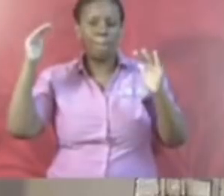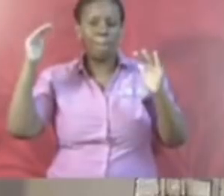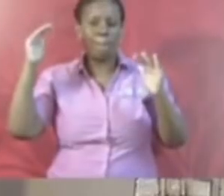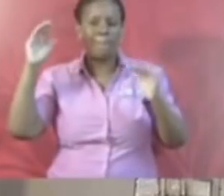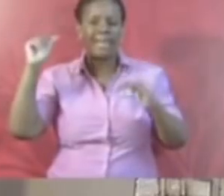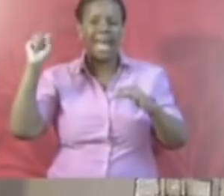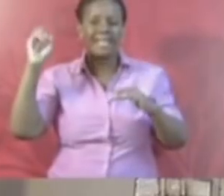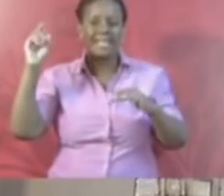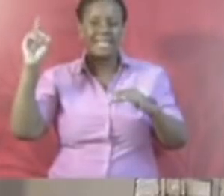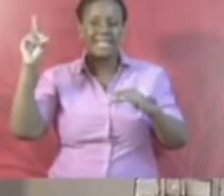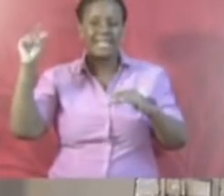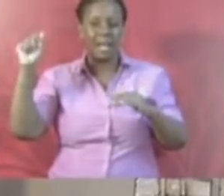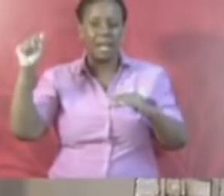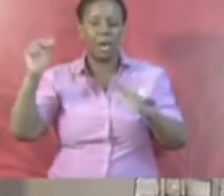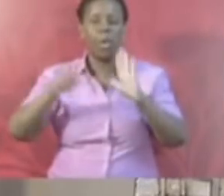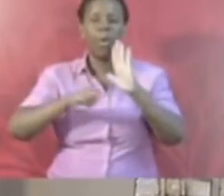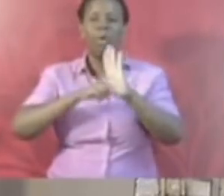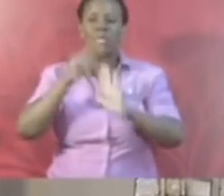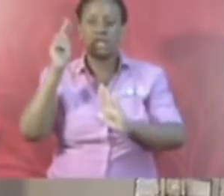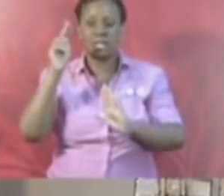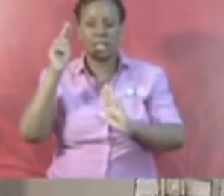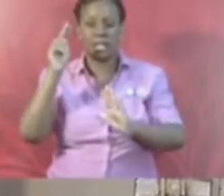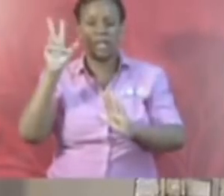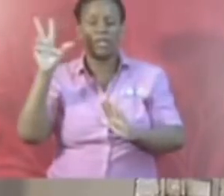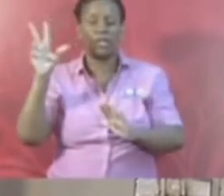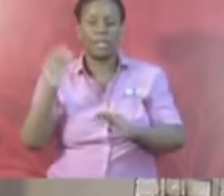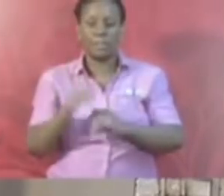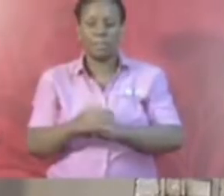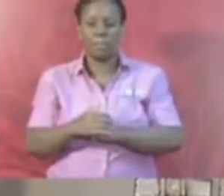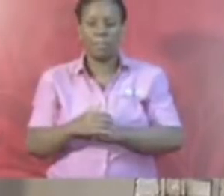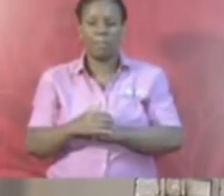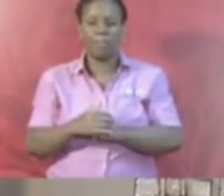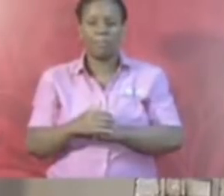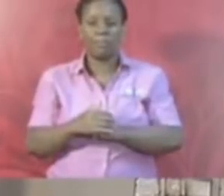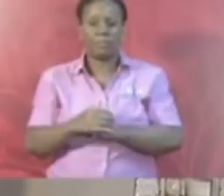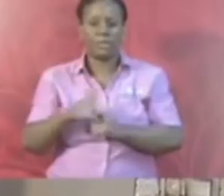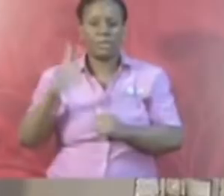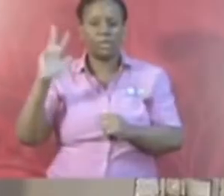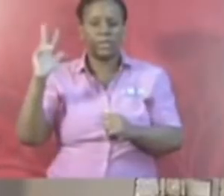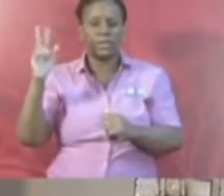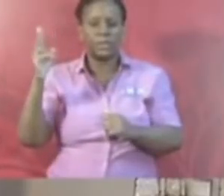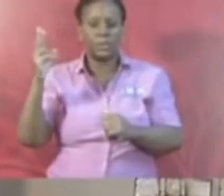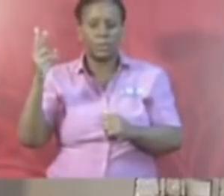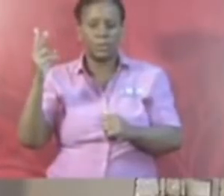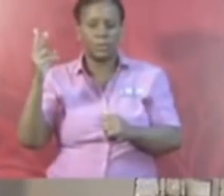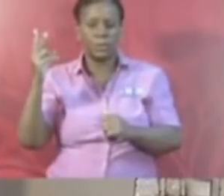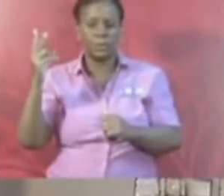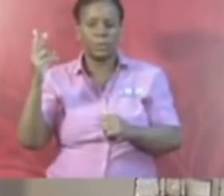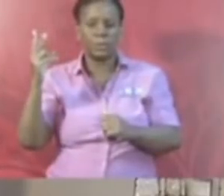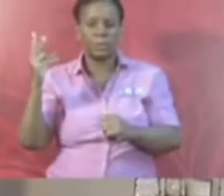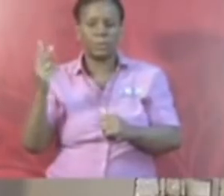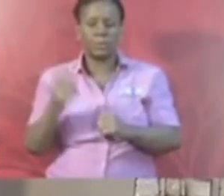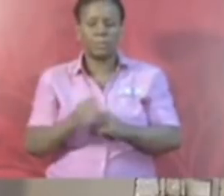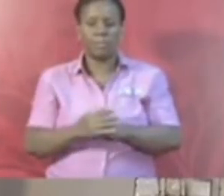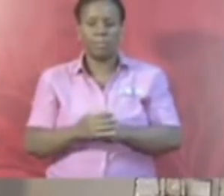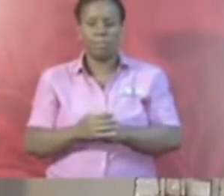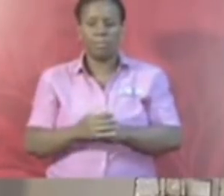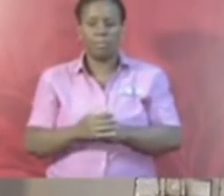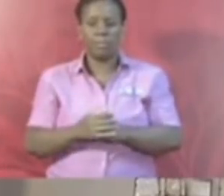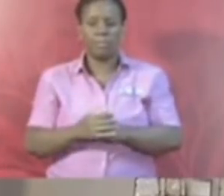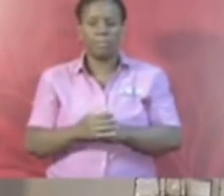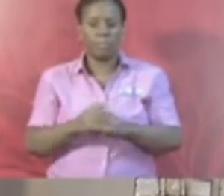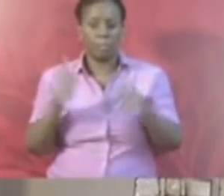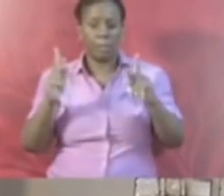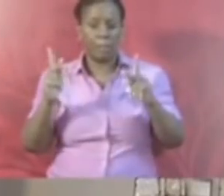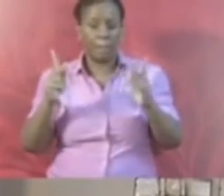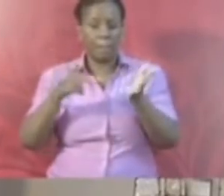Ministry of Health on that. We will still have the following 2 facilities as state supervised quarantine for those who can afford to now pay for this